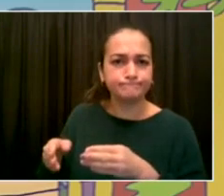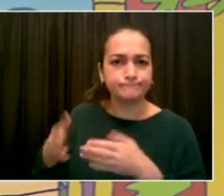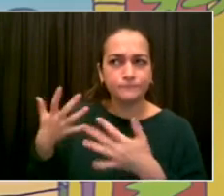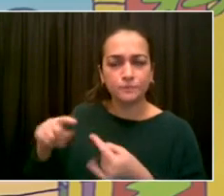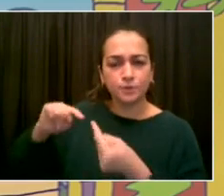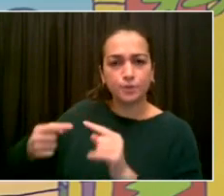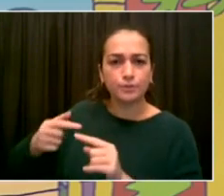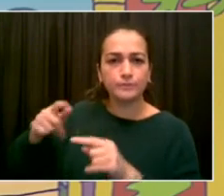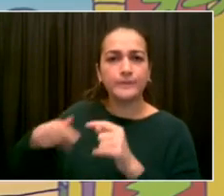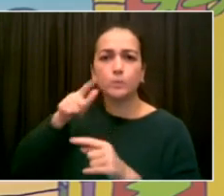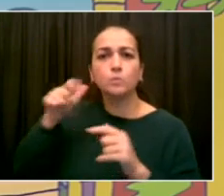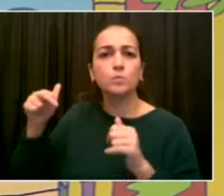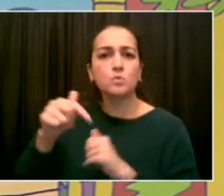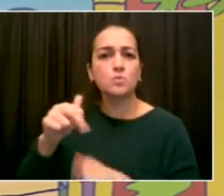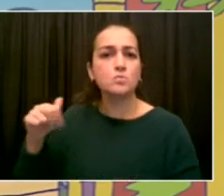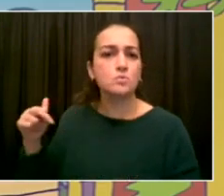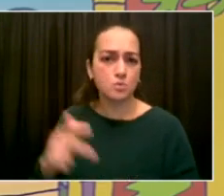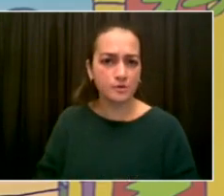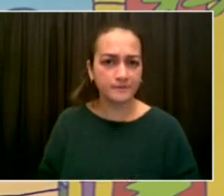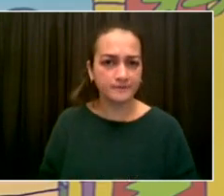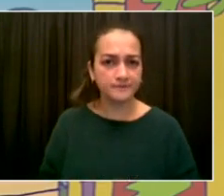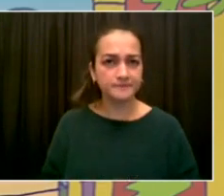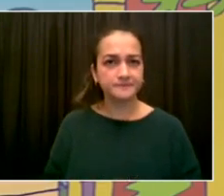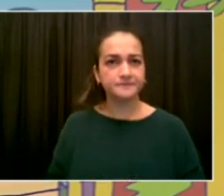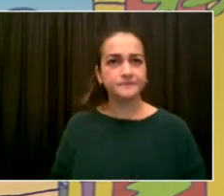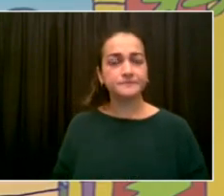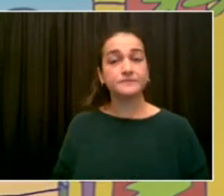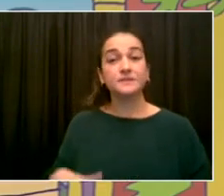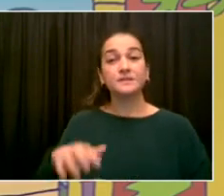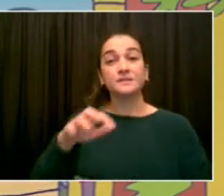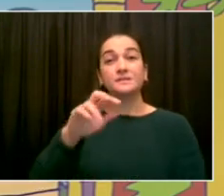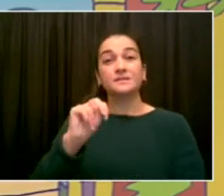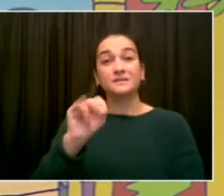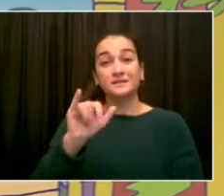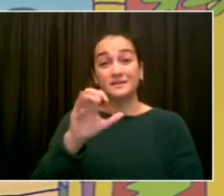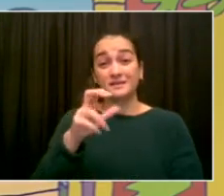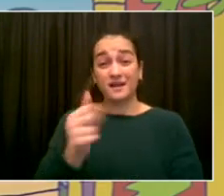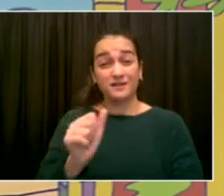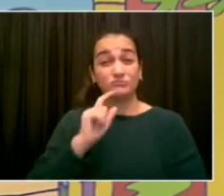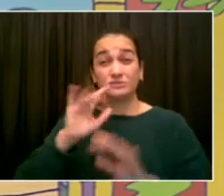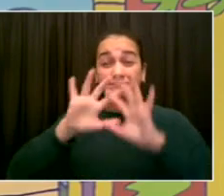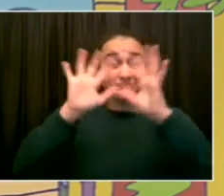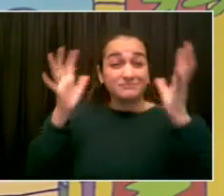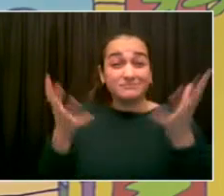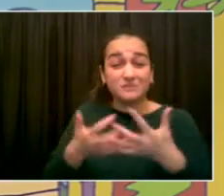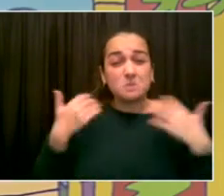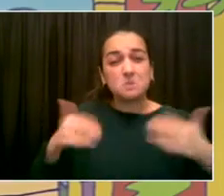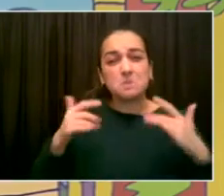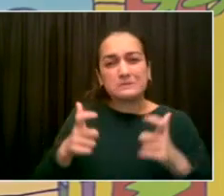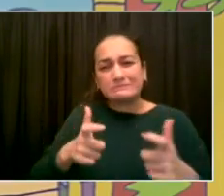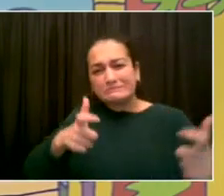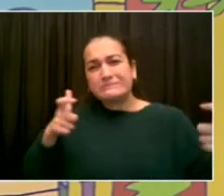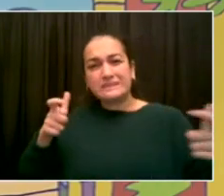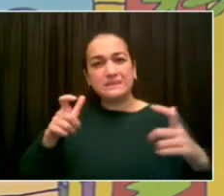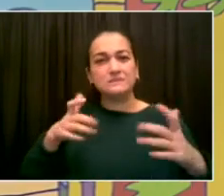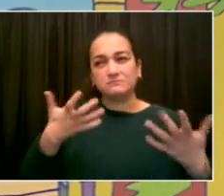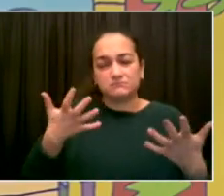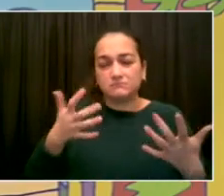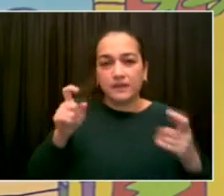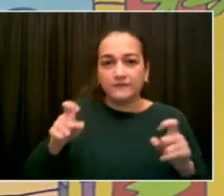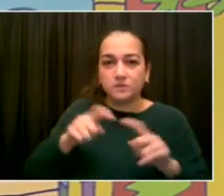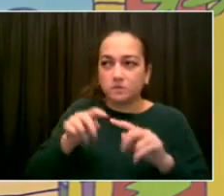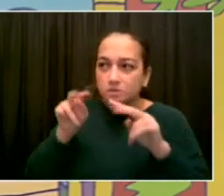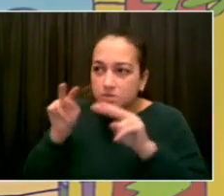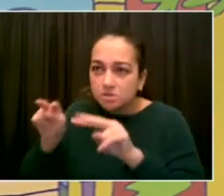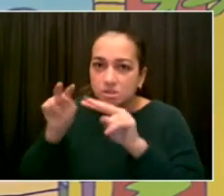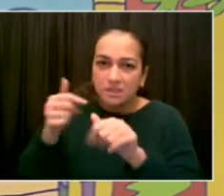the quality of the housing and the physical plant, that's $40 billion. We just don't have it. We've gotten next to nothing from the state. We've gotten very